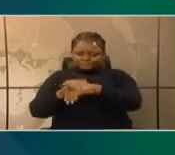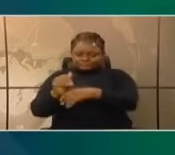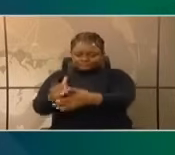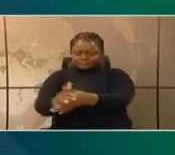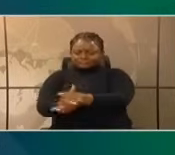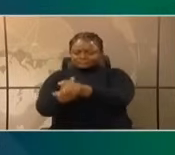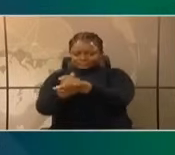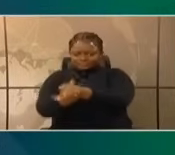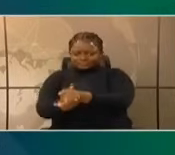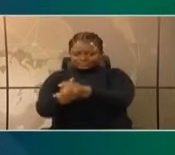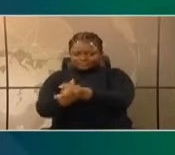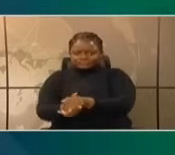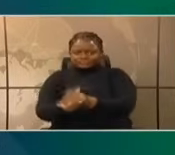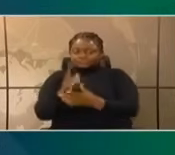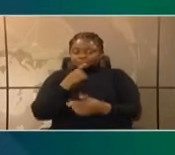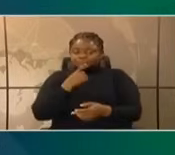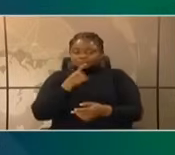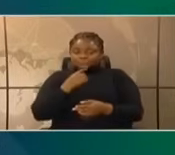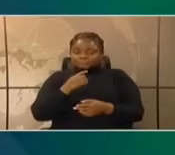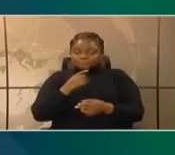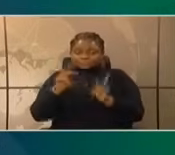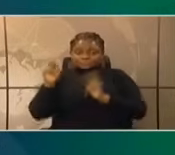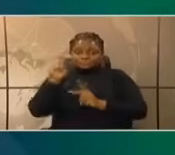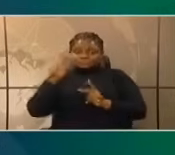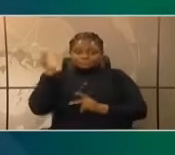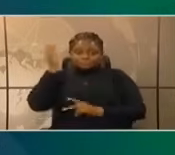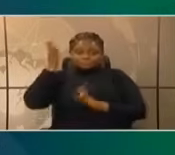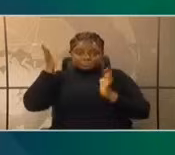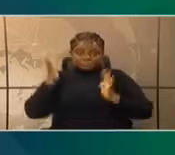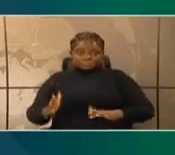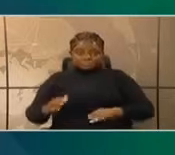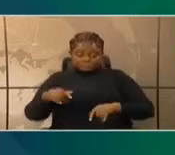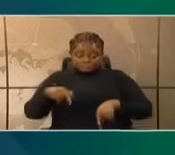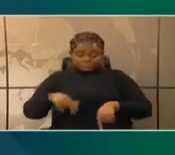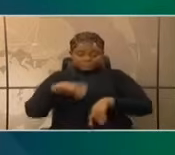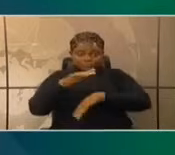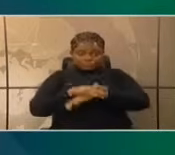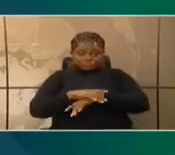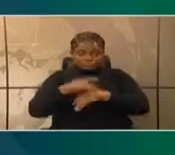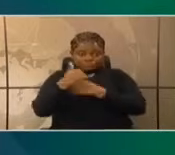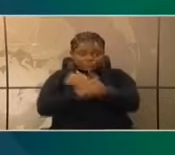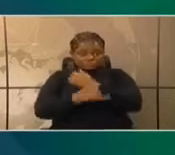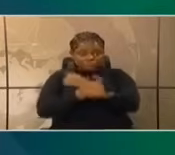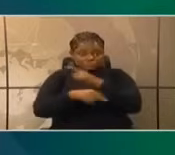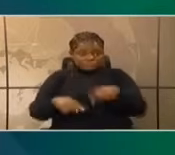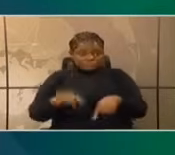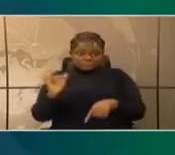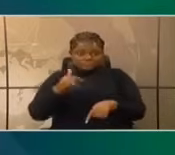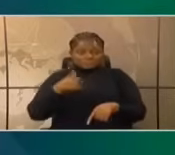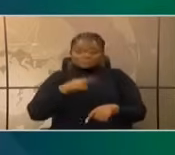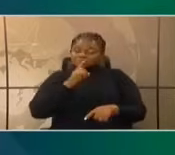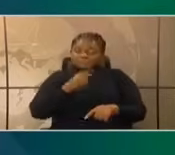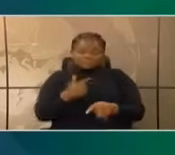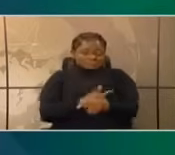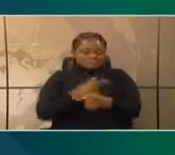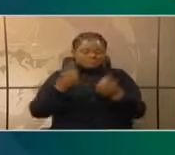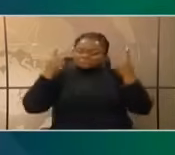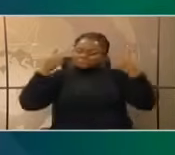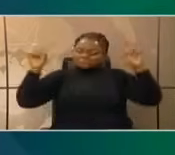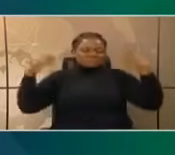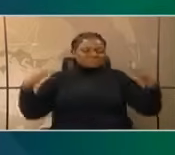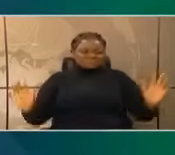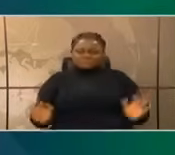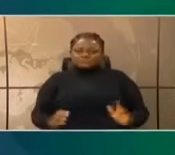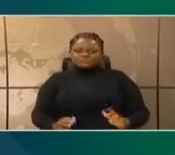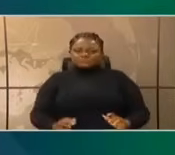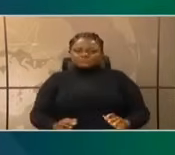Says a presenter said, what gun are you not to send me? And combine between me, Peter. I raised